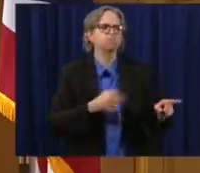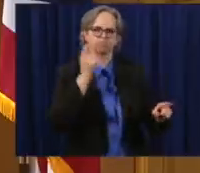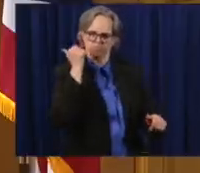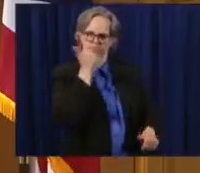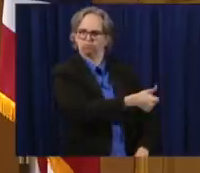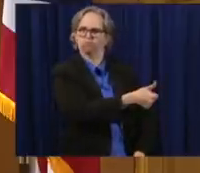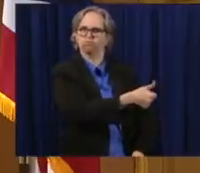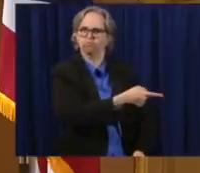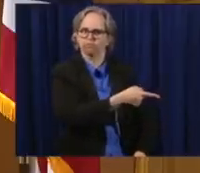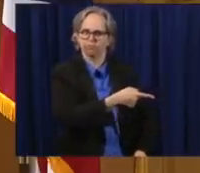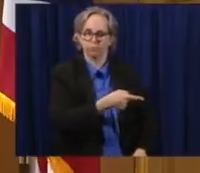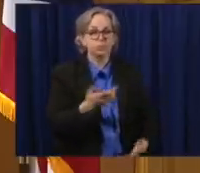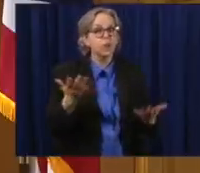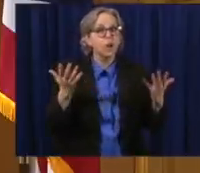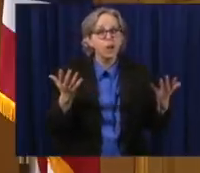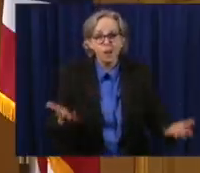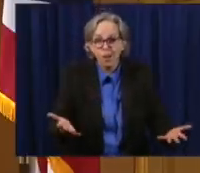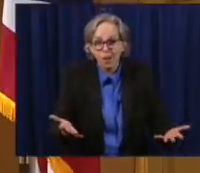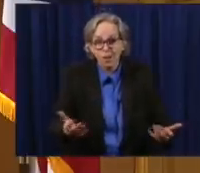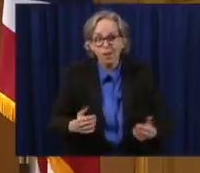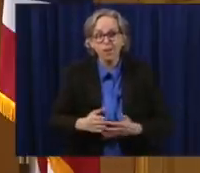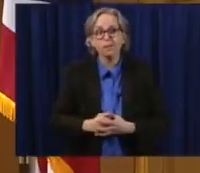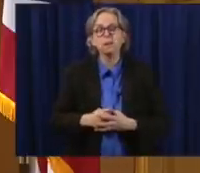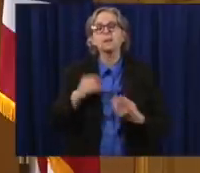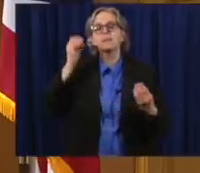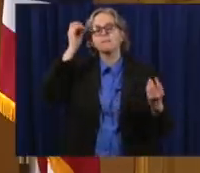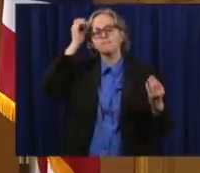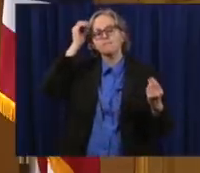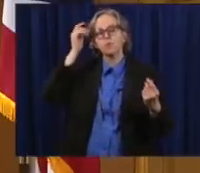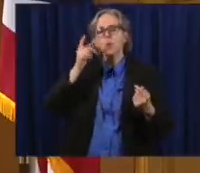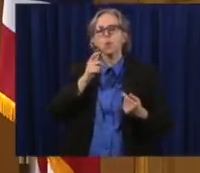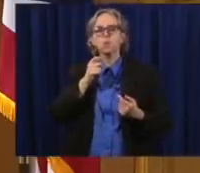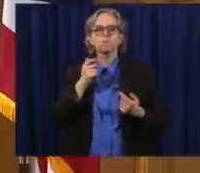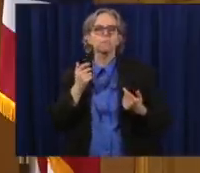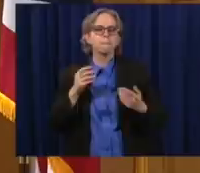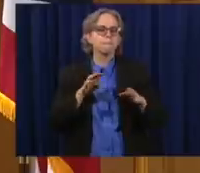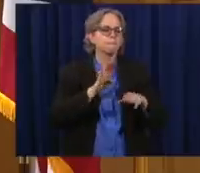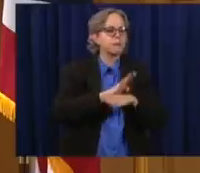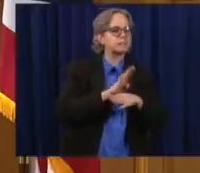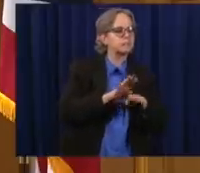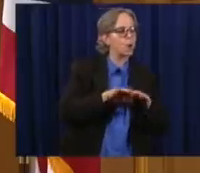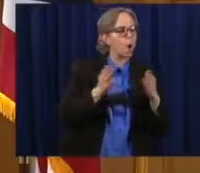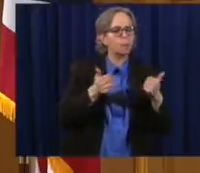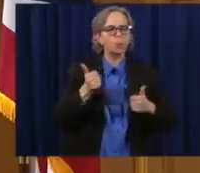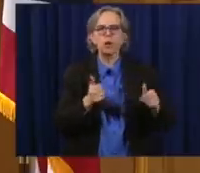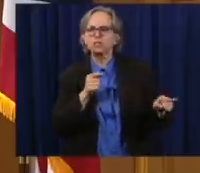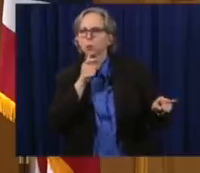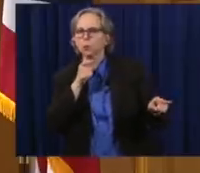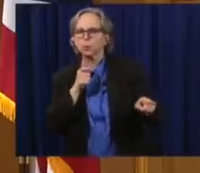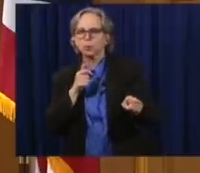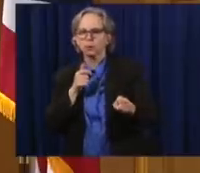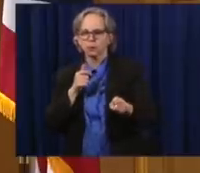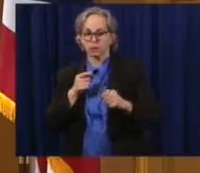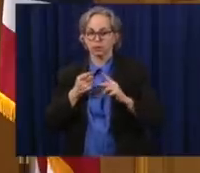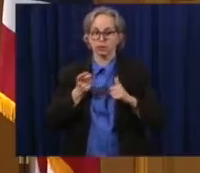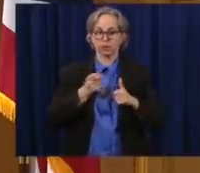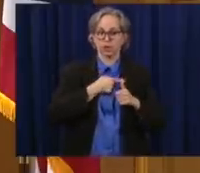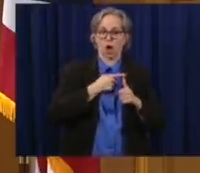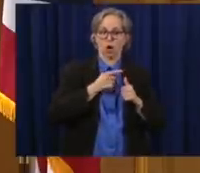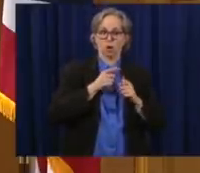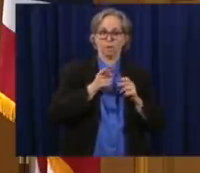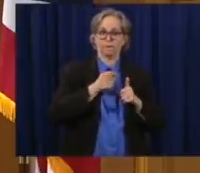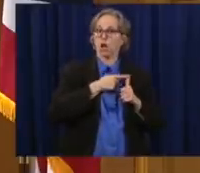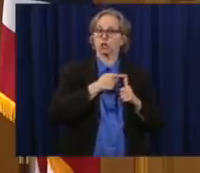looking at which companies start, we're going to look, at least early on, at ones that we can